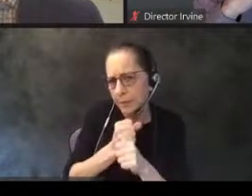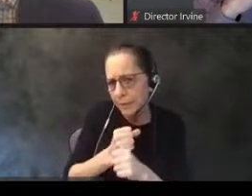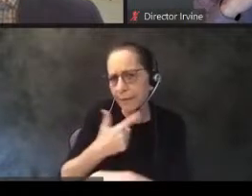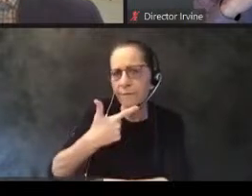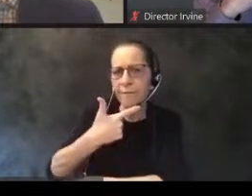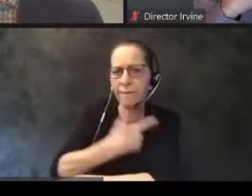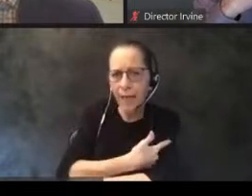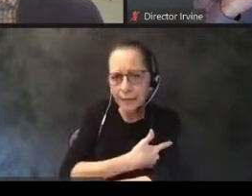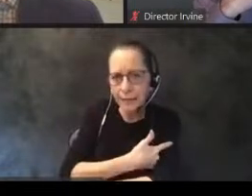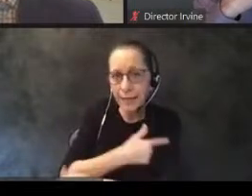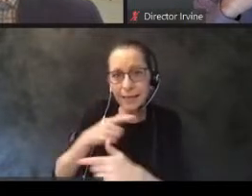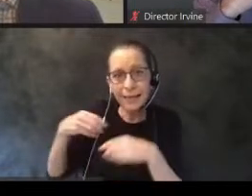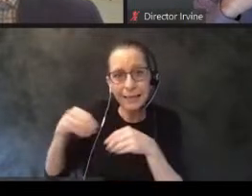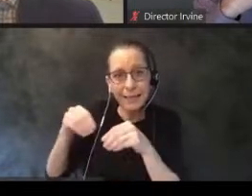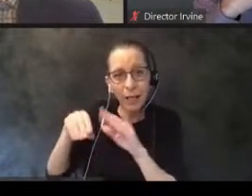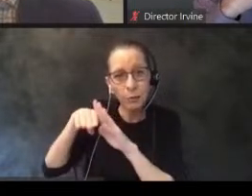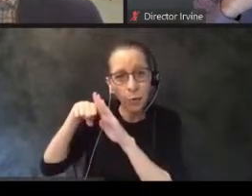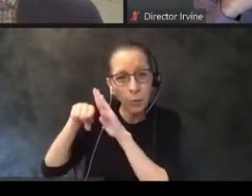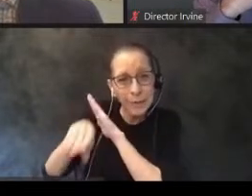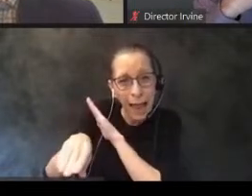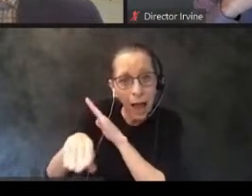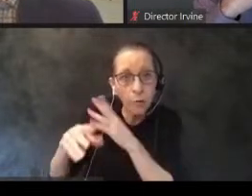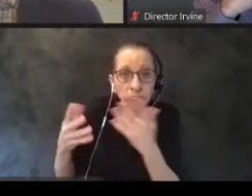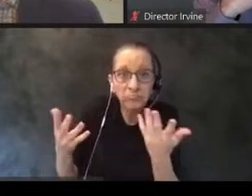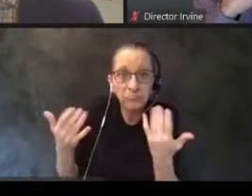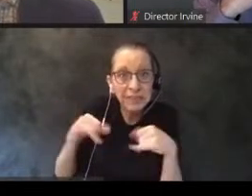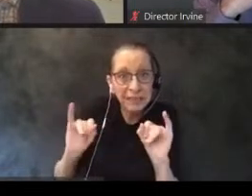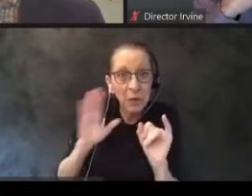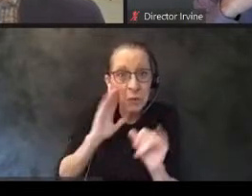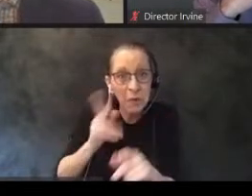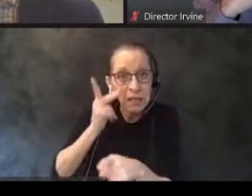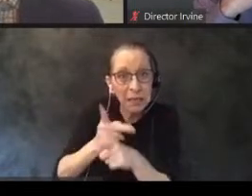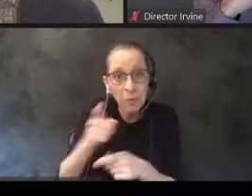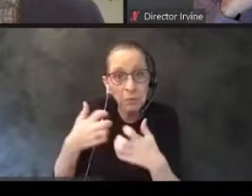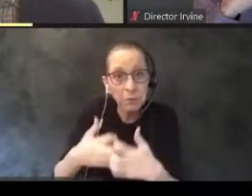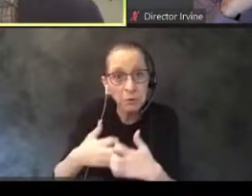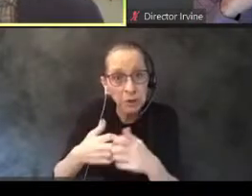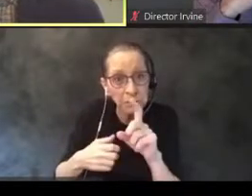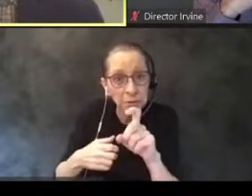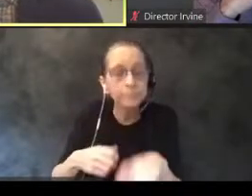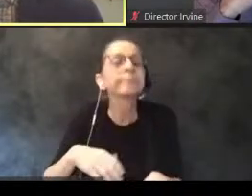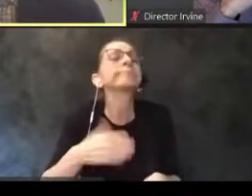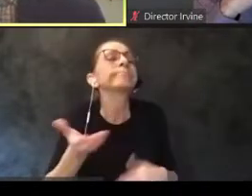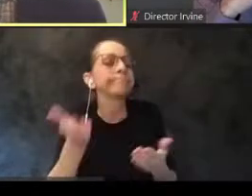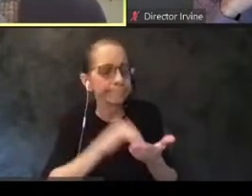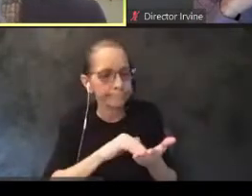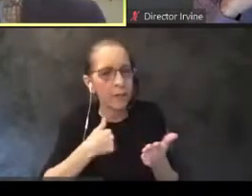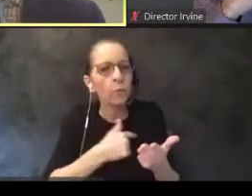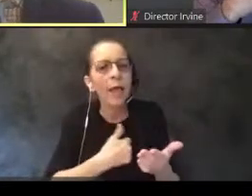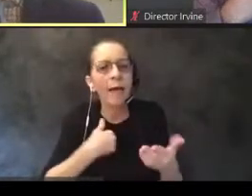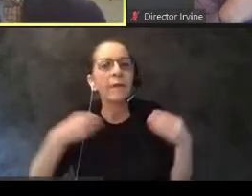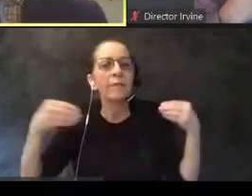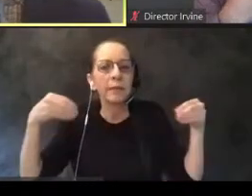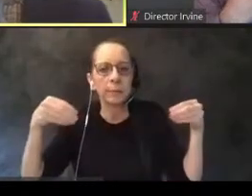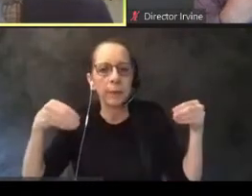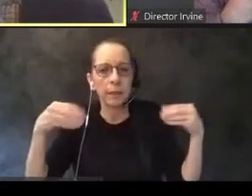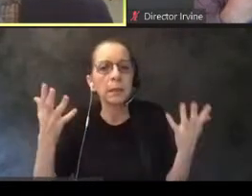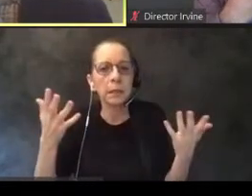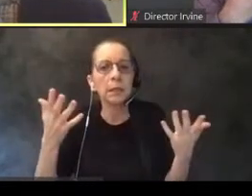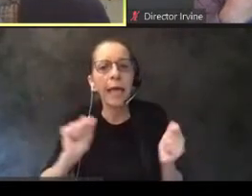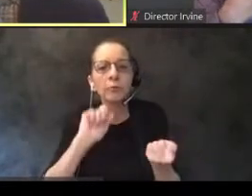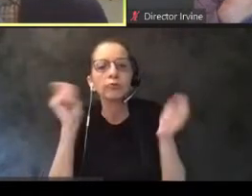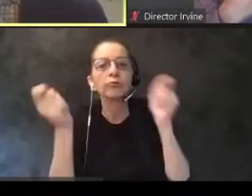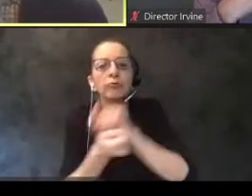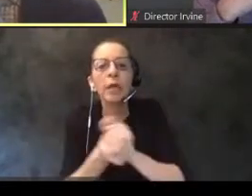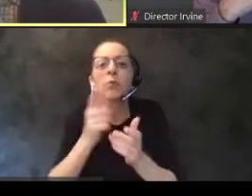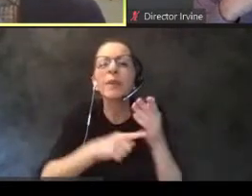and the sales go down, okay, we still gonna keep them there? So again, we have the flexibility to change some of